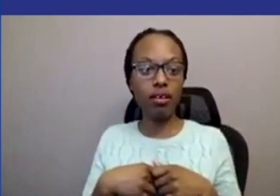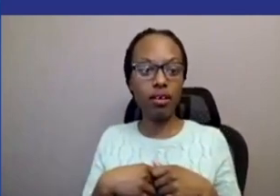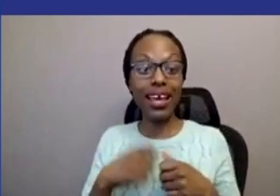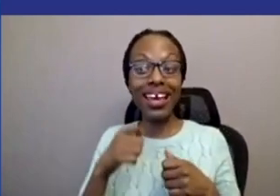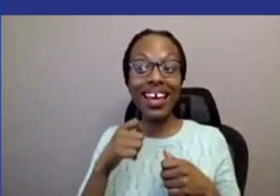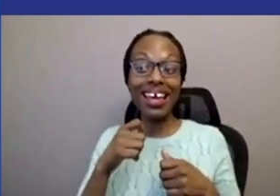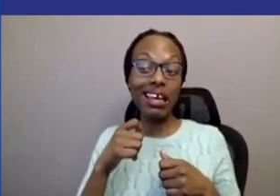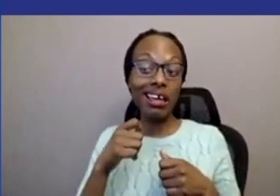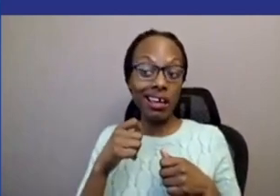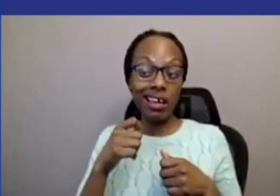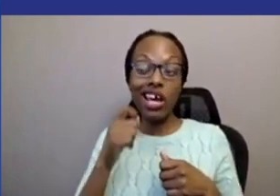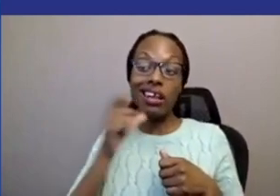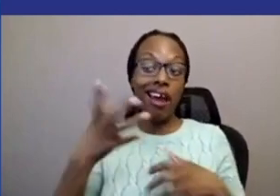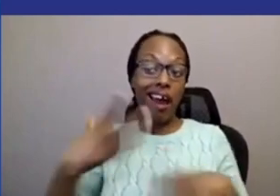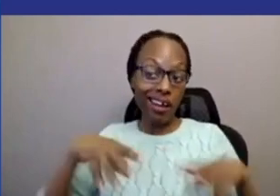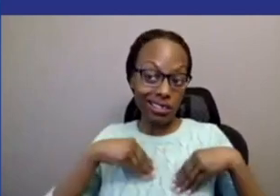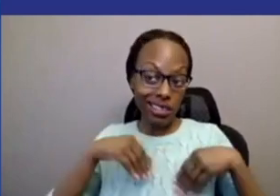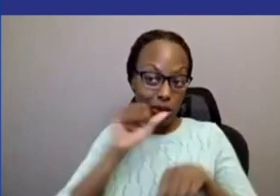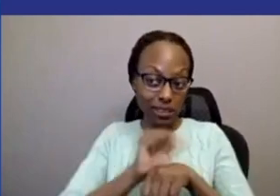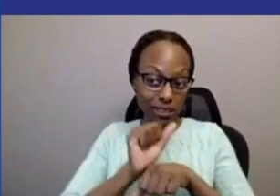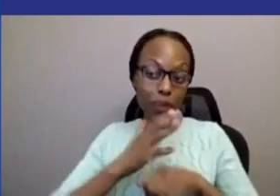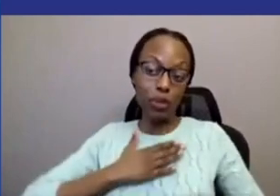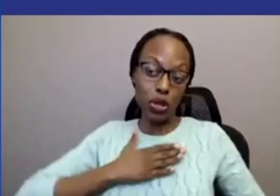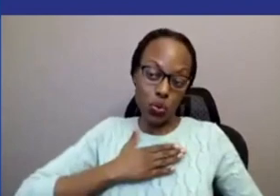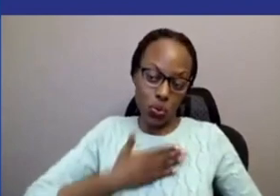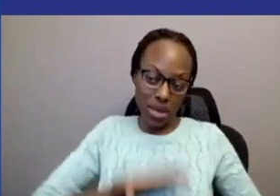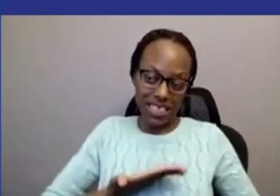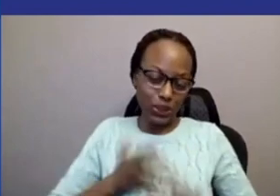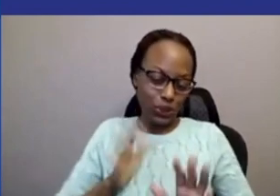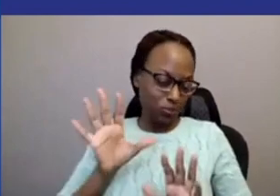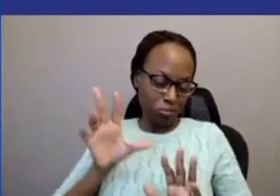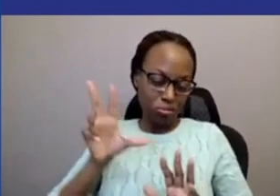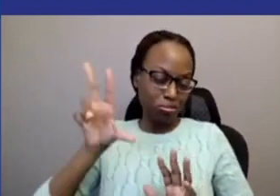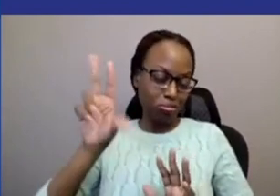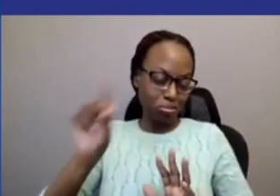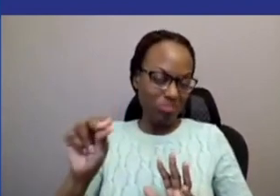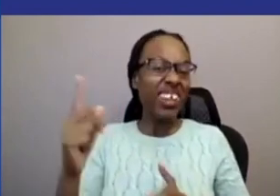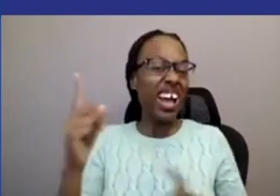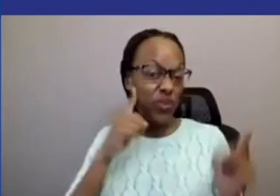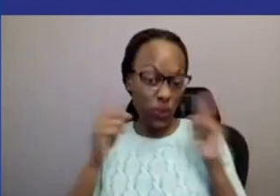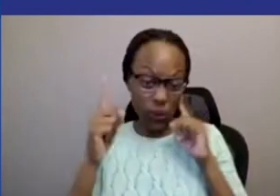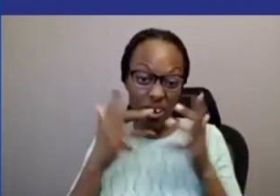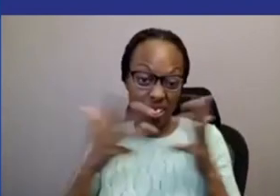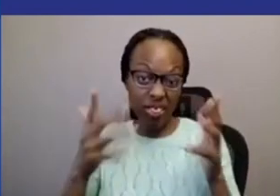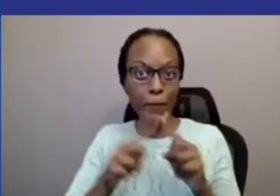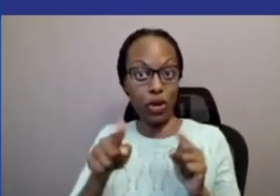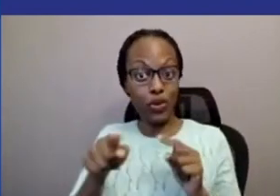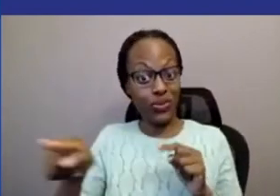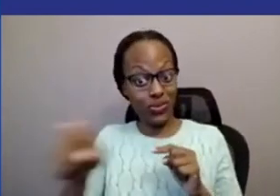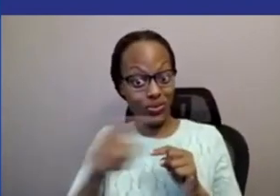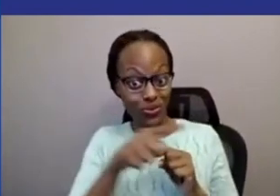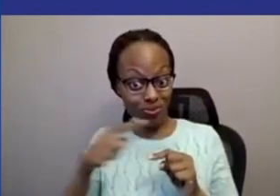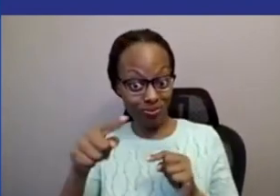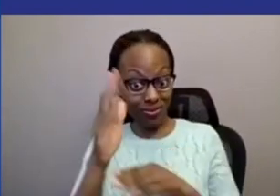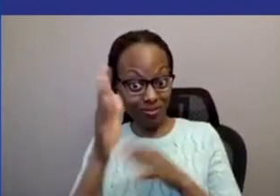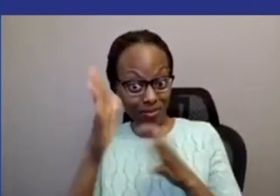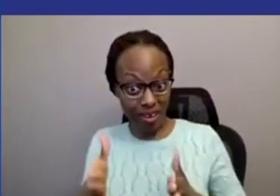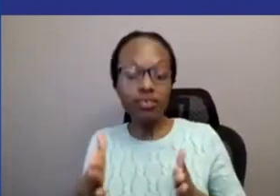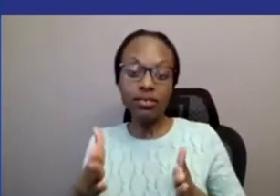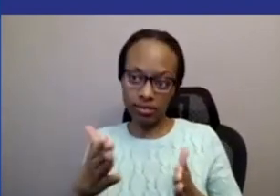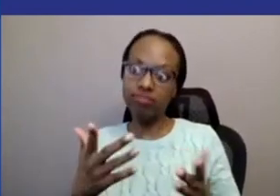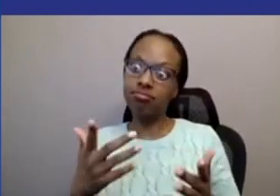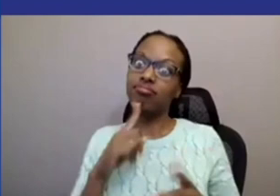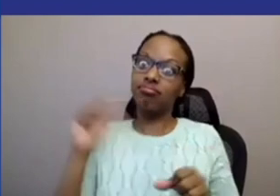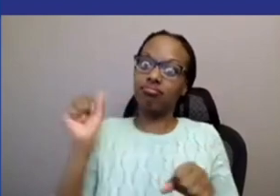walk away. I know I hear that one a lot, but the folks on this panel have done it. So you can do it. Do